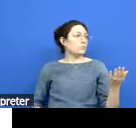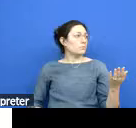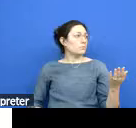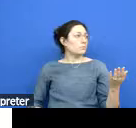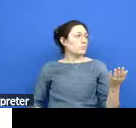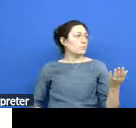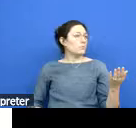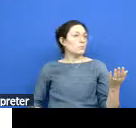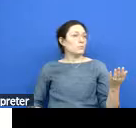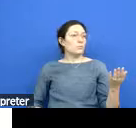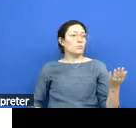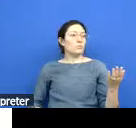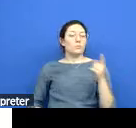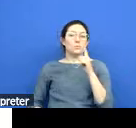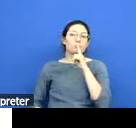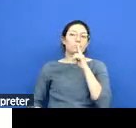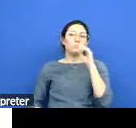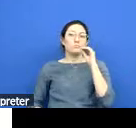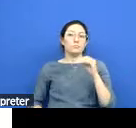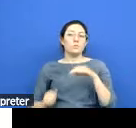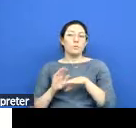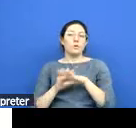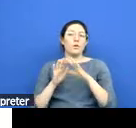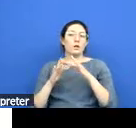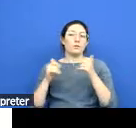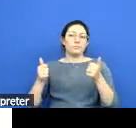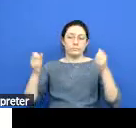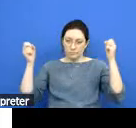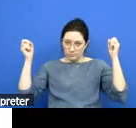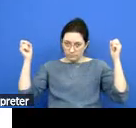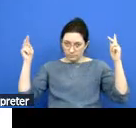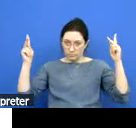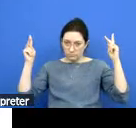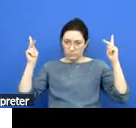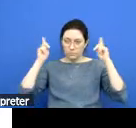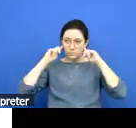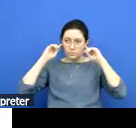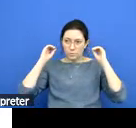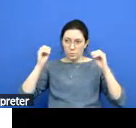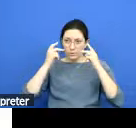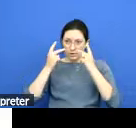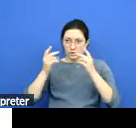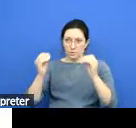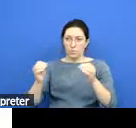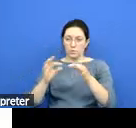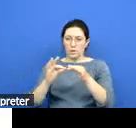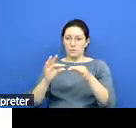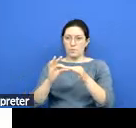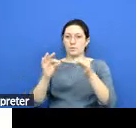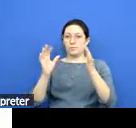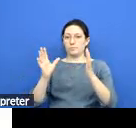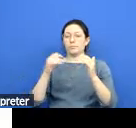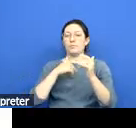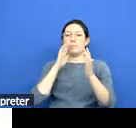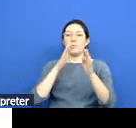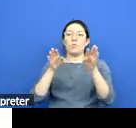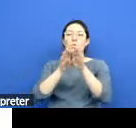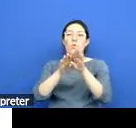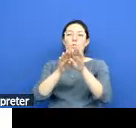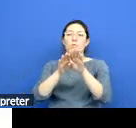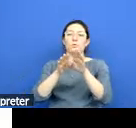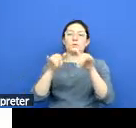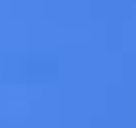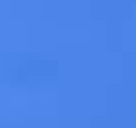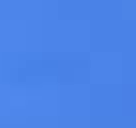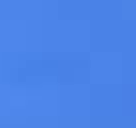I do not have anyone online. All right. Then hearing and seeing no further comments, I am going to close the public